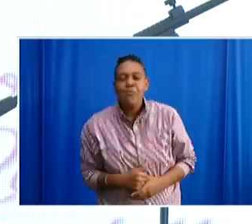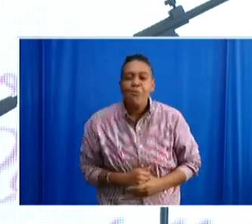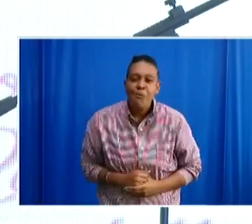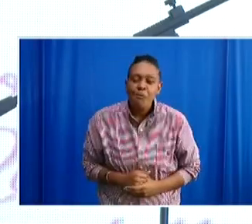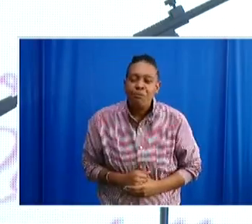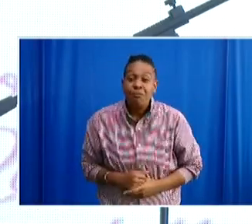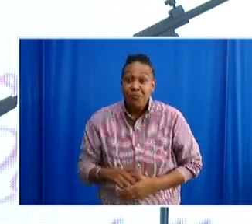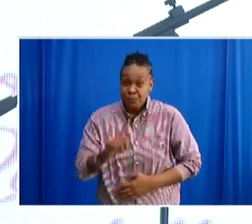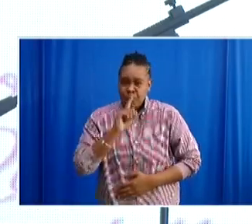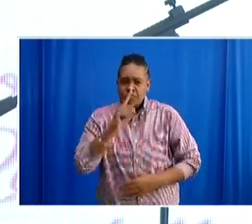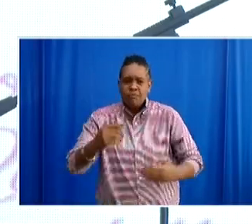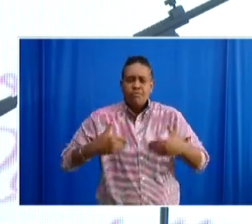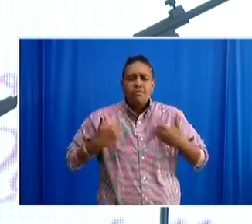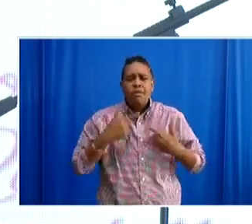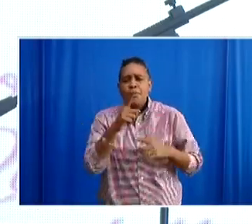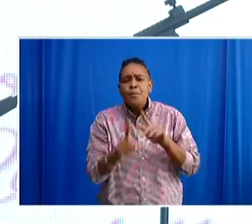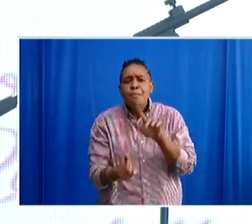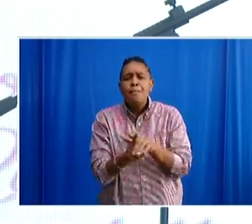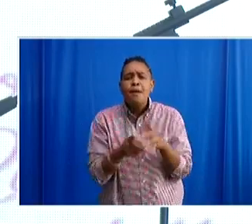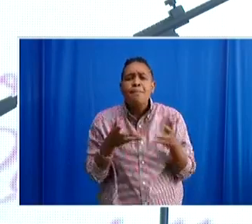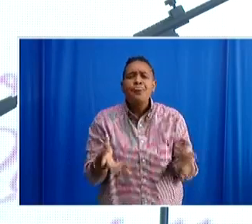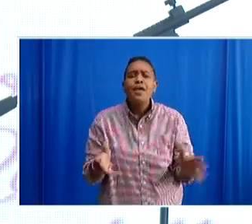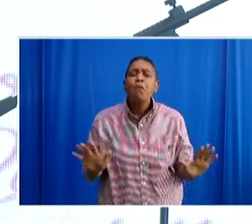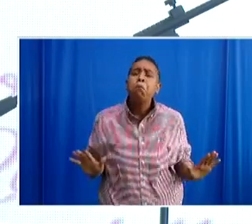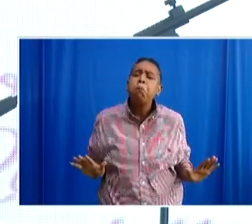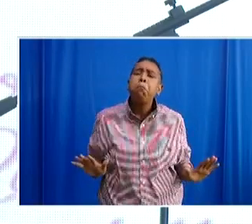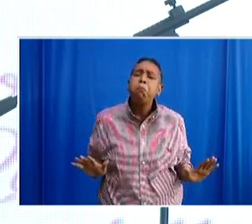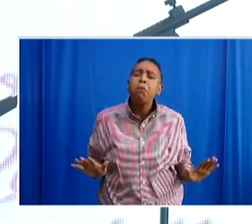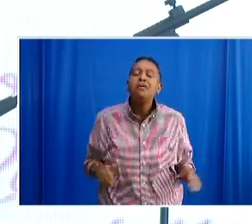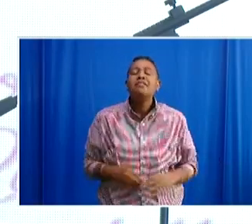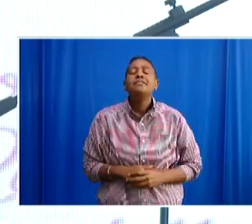It's really good to have all of you here.